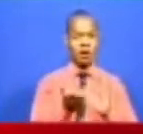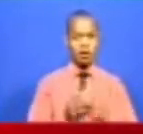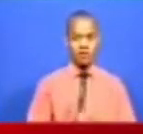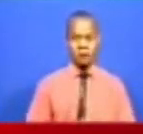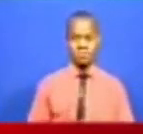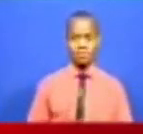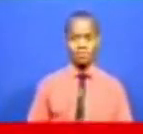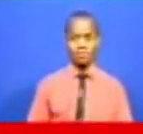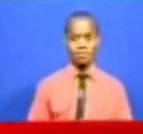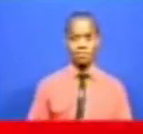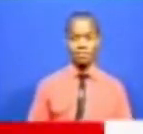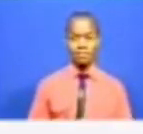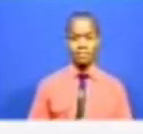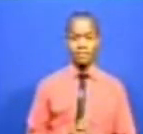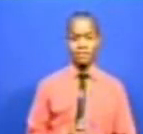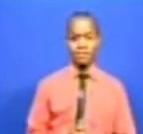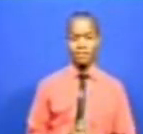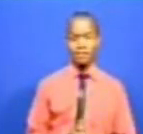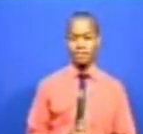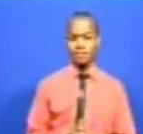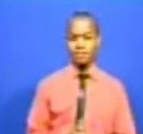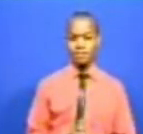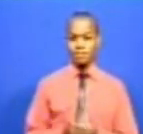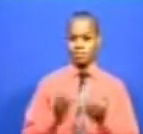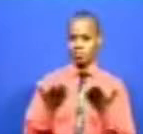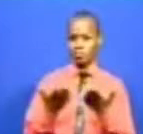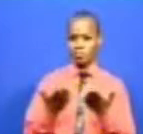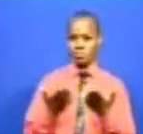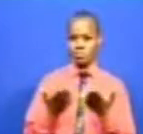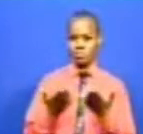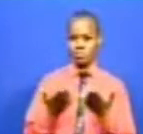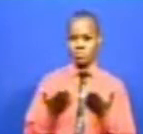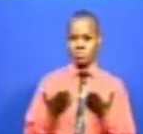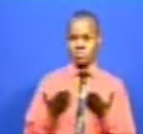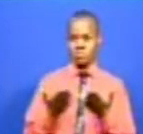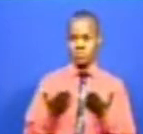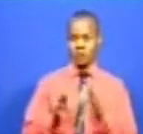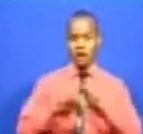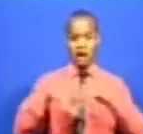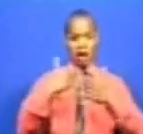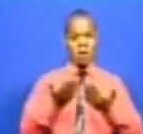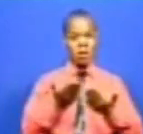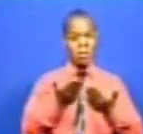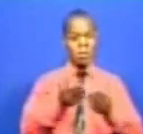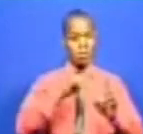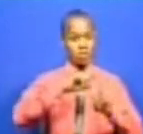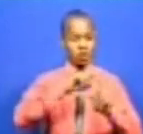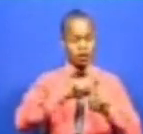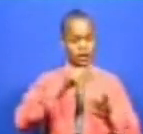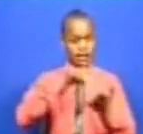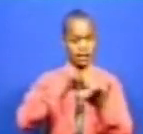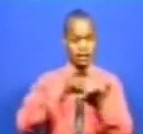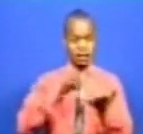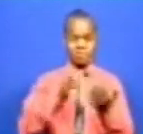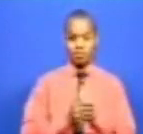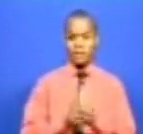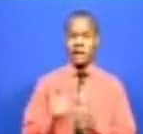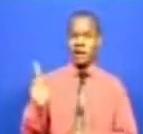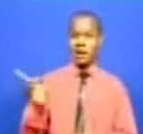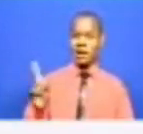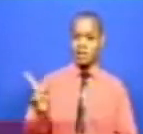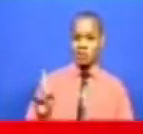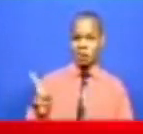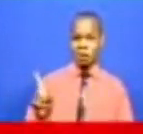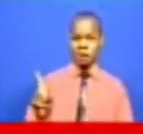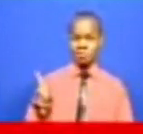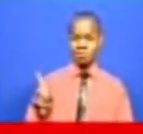as follows in terms in descending order of the numbers of positives. Nairobi,